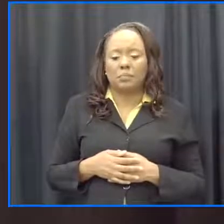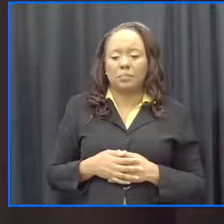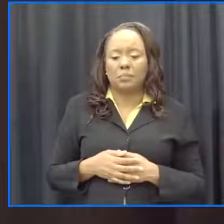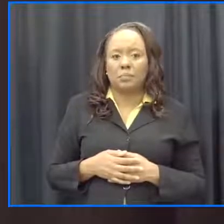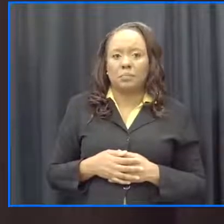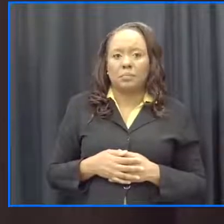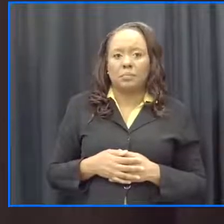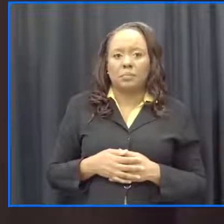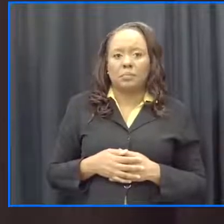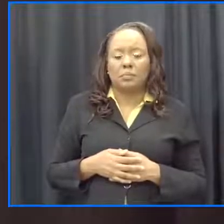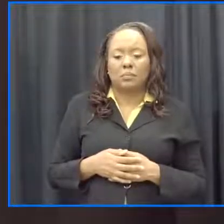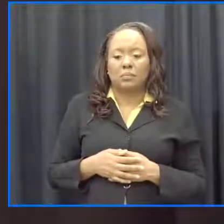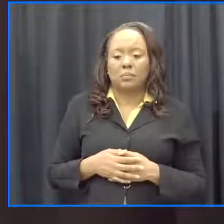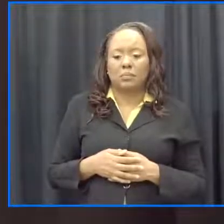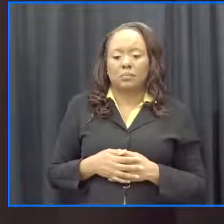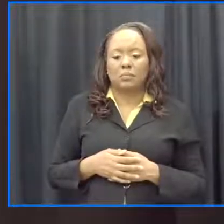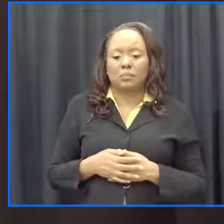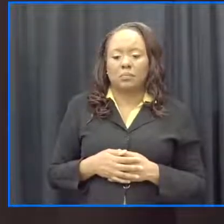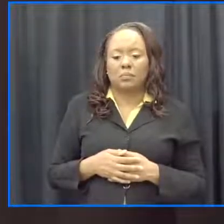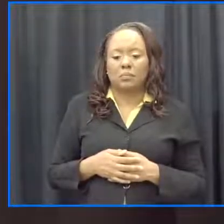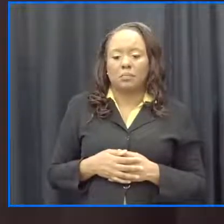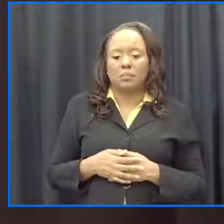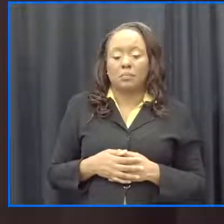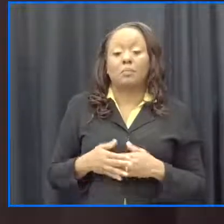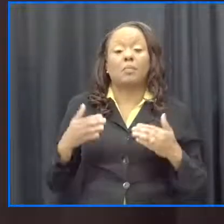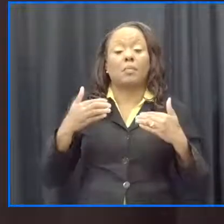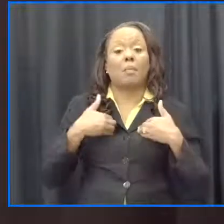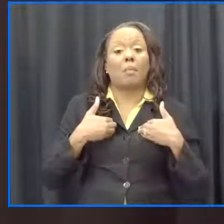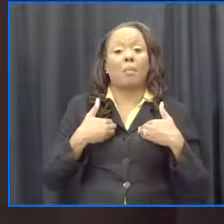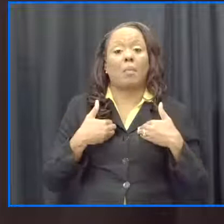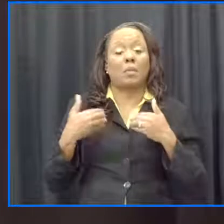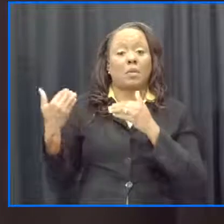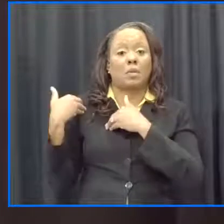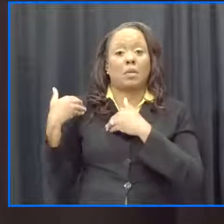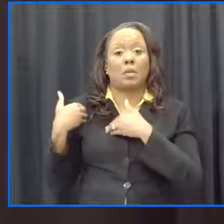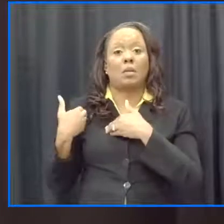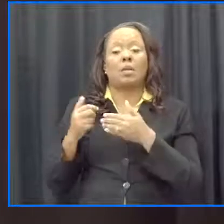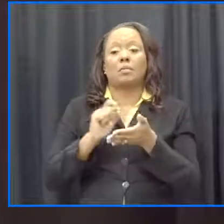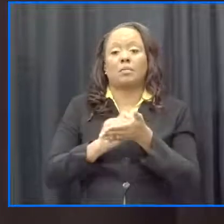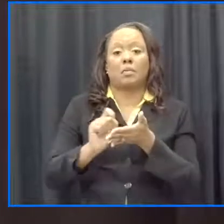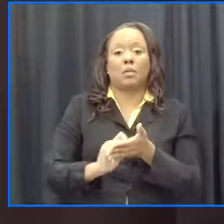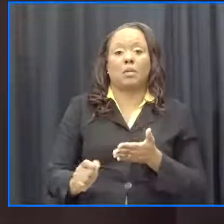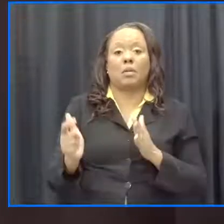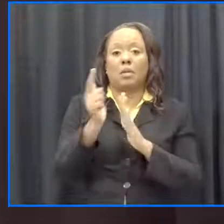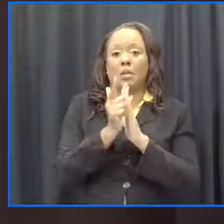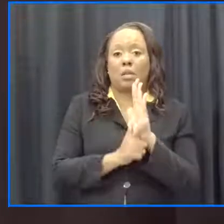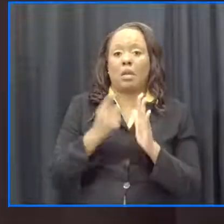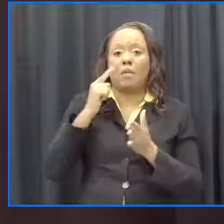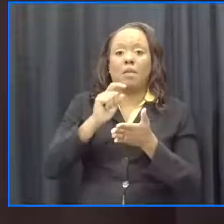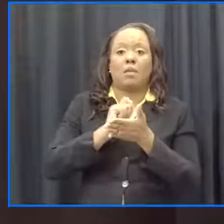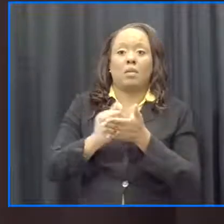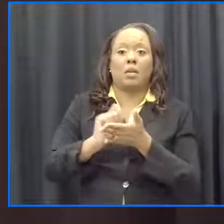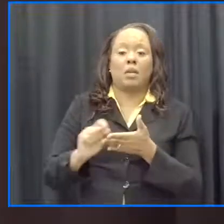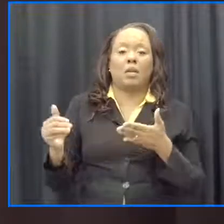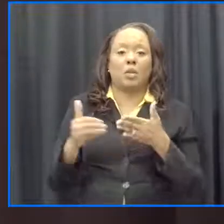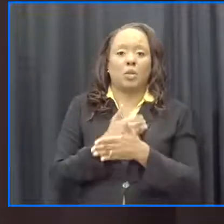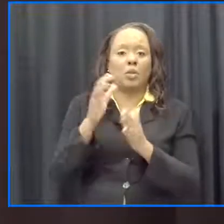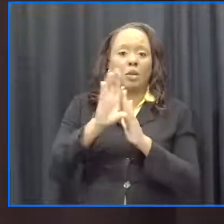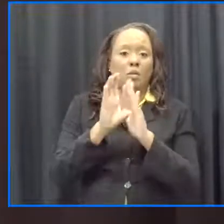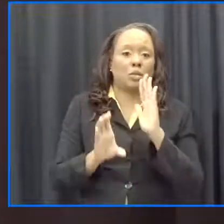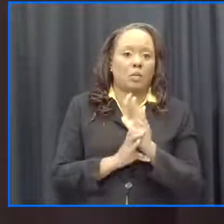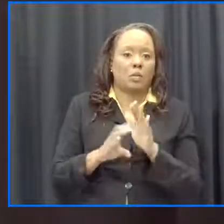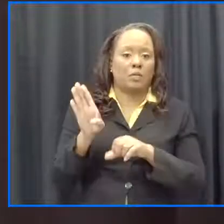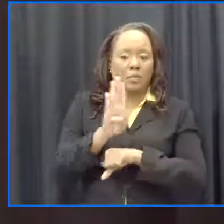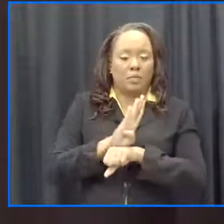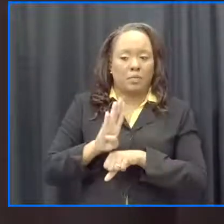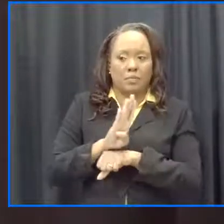Inquiry Act and has the solemn task of working with all of Barbados to craft a new constitution